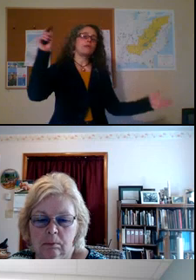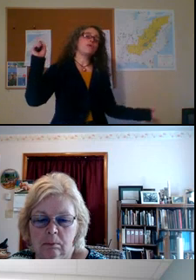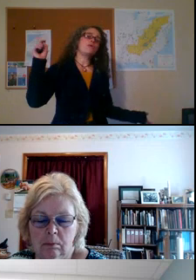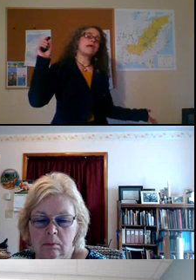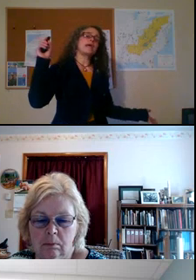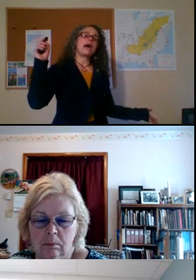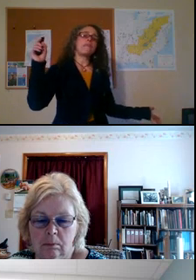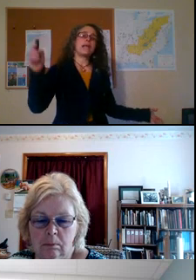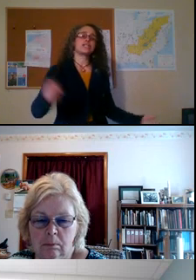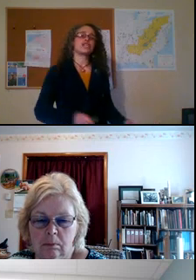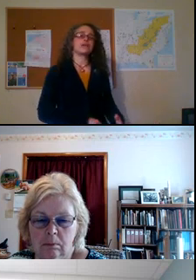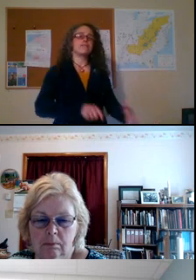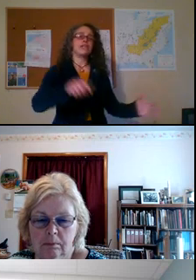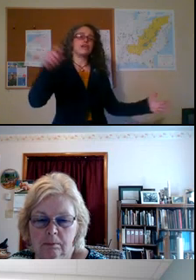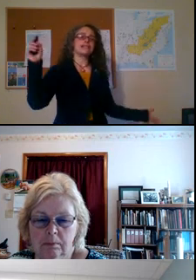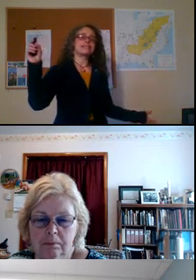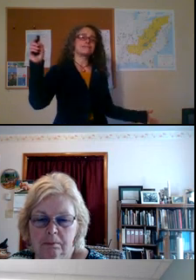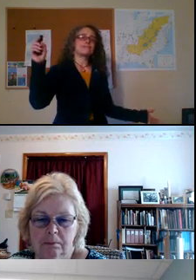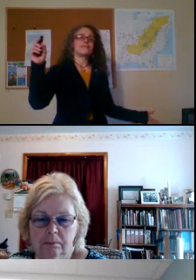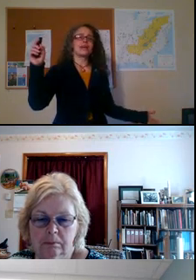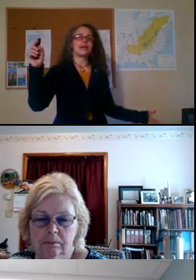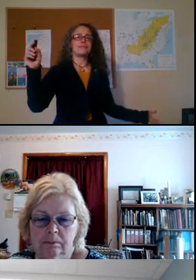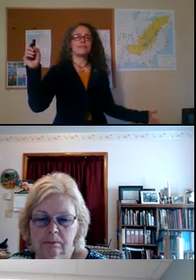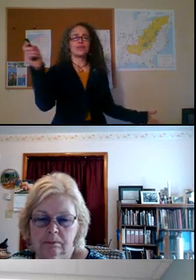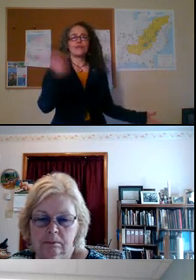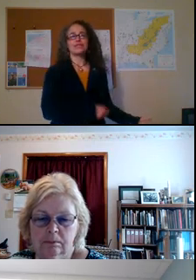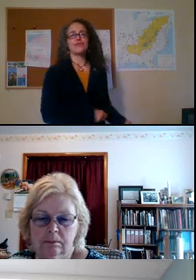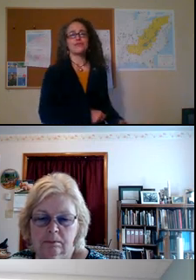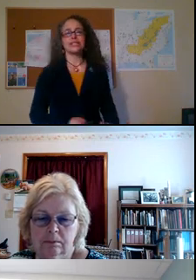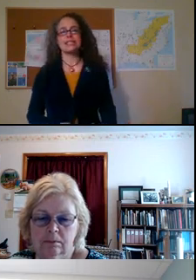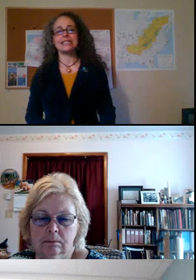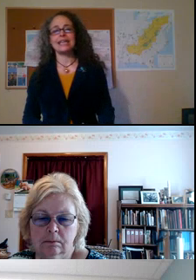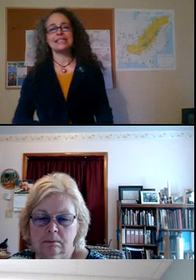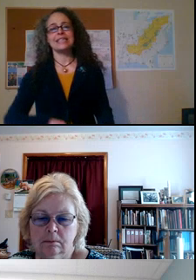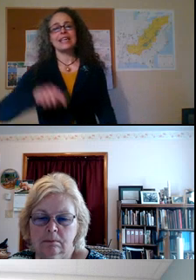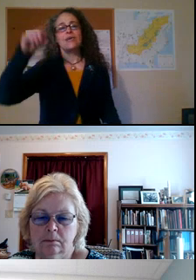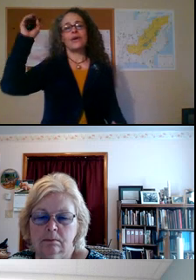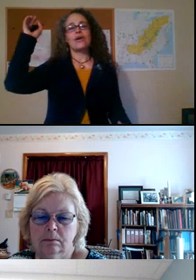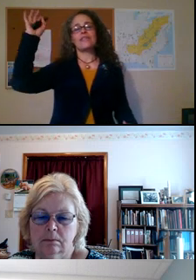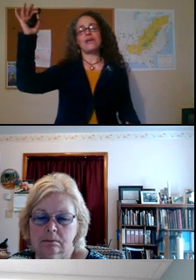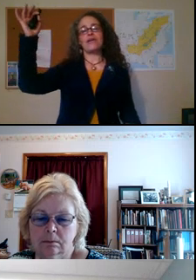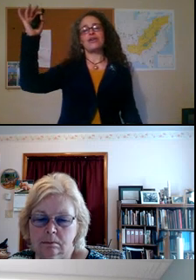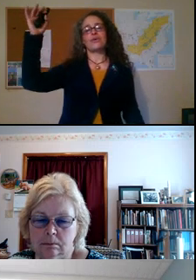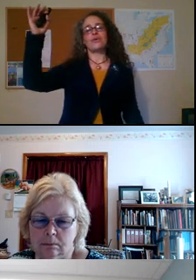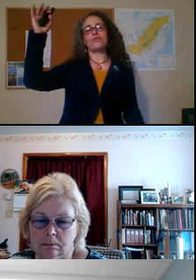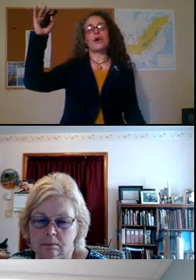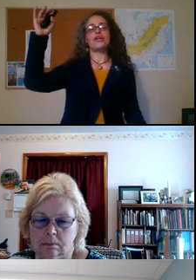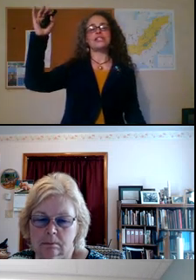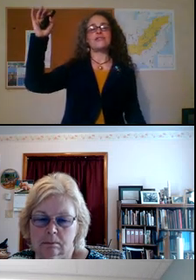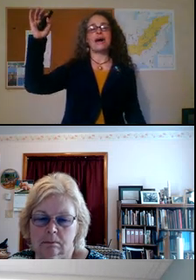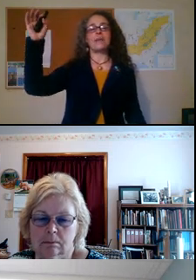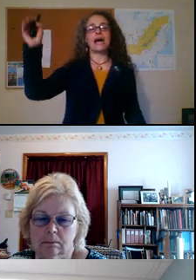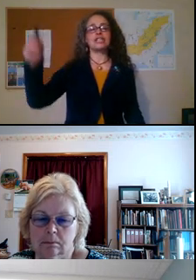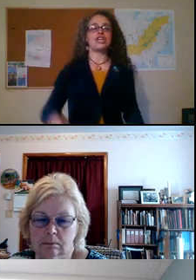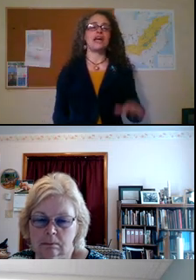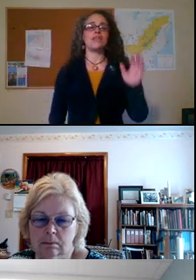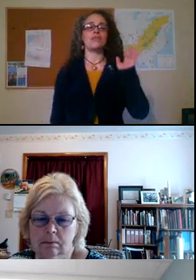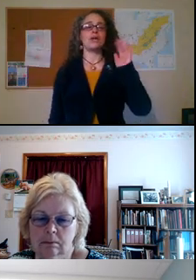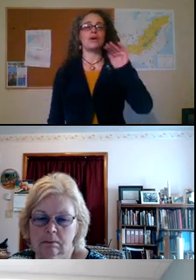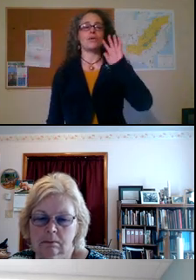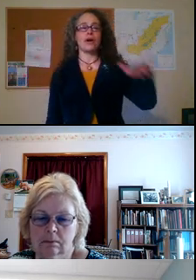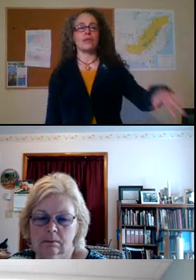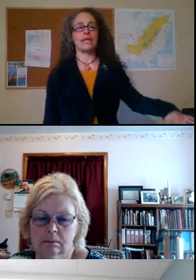Okay, real quick, Appalachia, here it is. Runs through 14 states. We are at the very northern part of